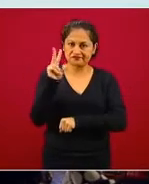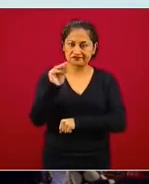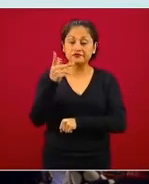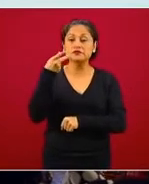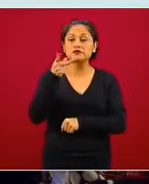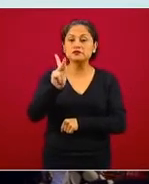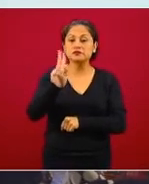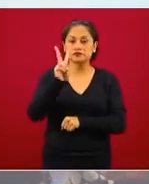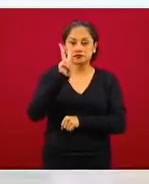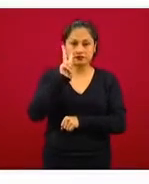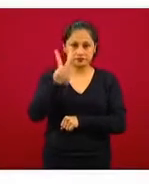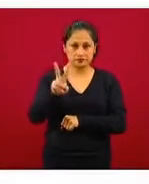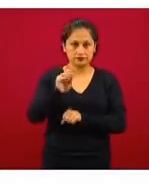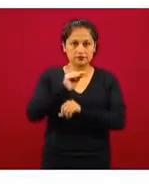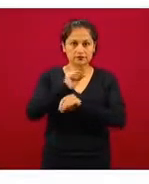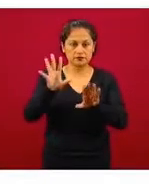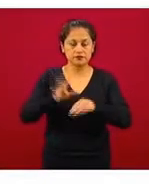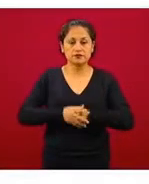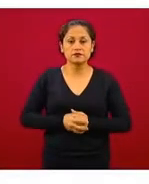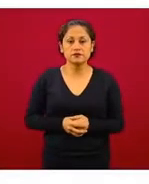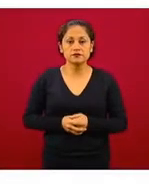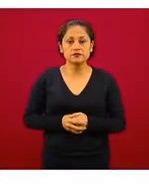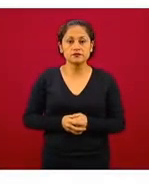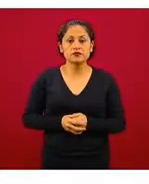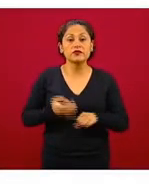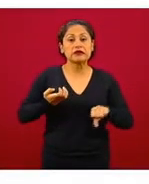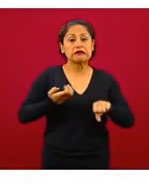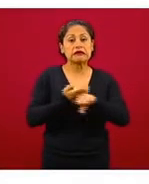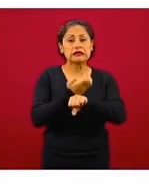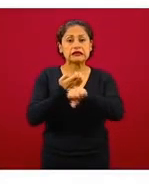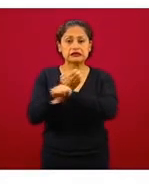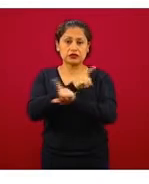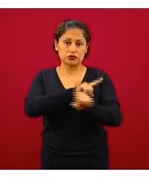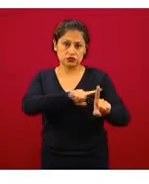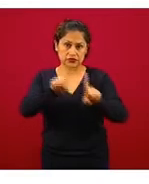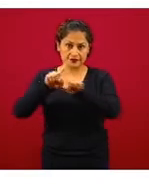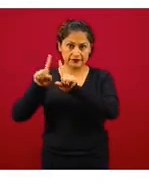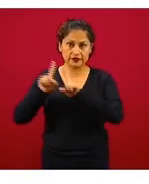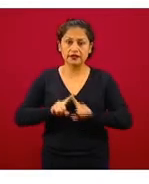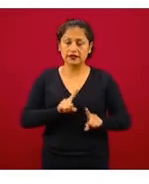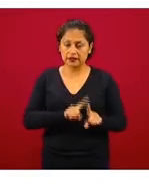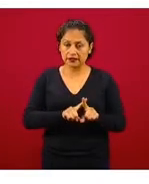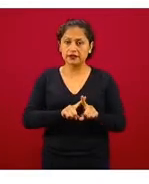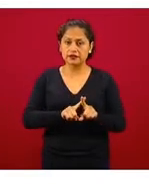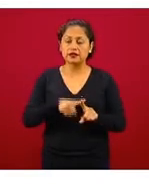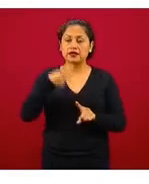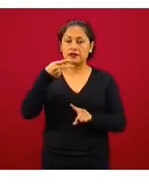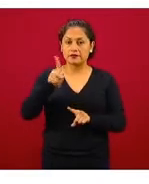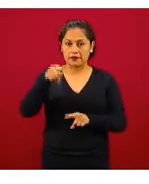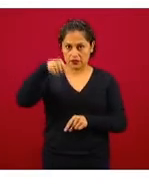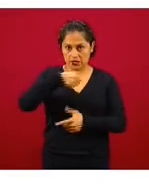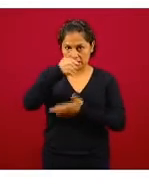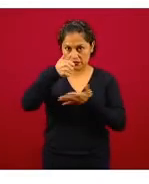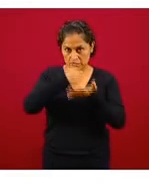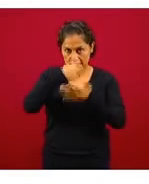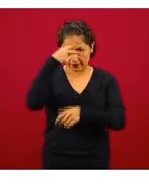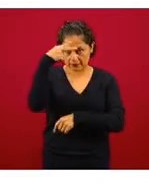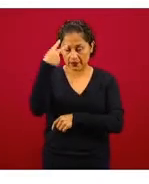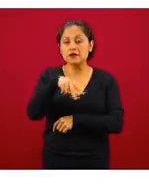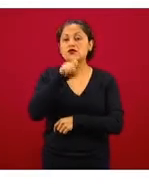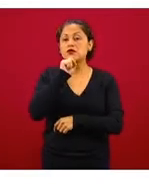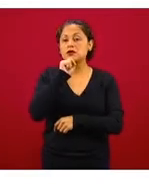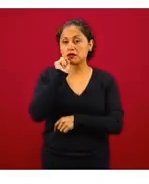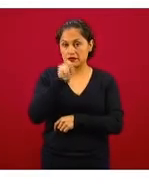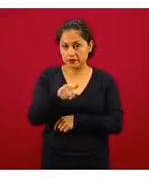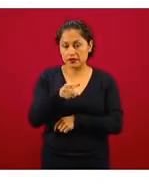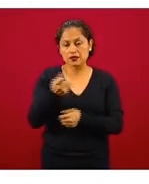una aclaración. En 19%. las entidades This includes federativas en support particular, staff aunque también for ocurre en la Ciudad de México, operations. es un hecho común